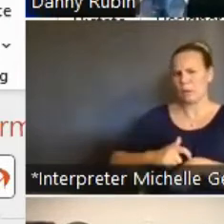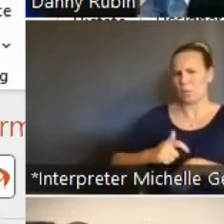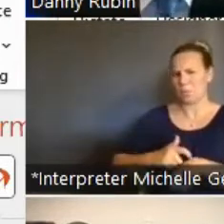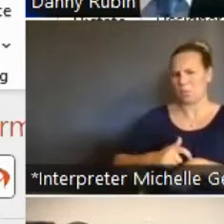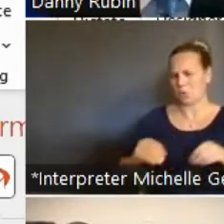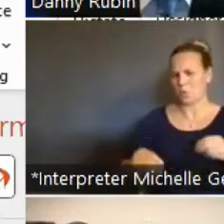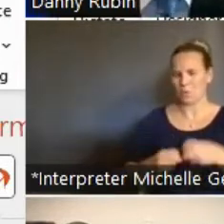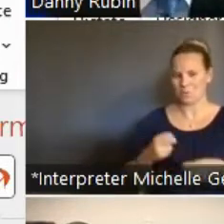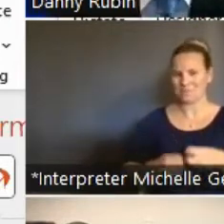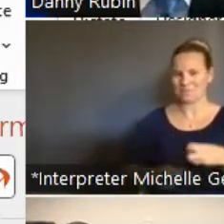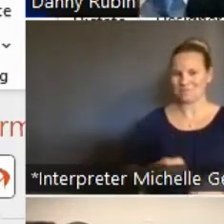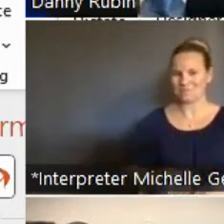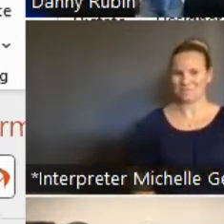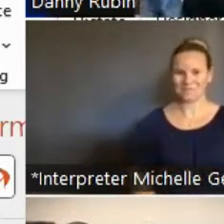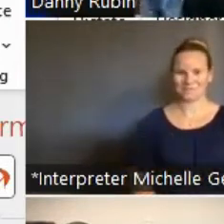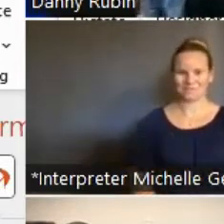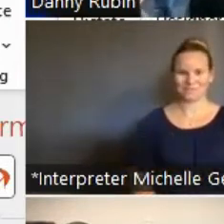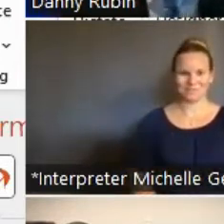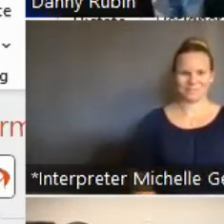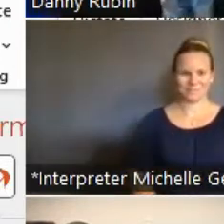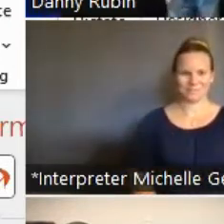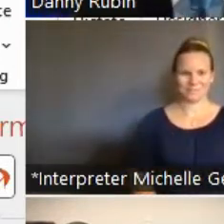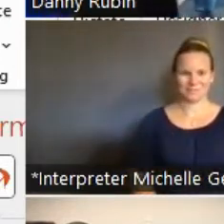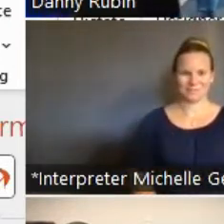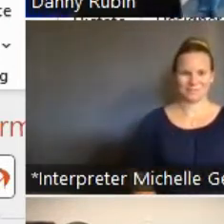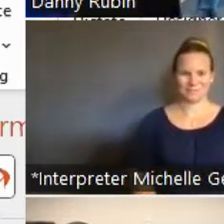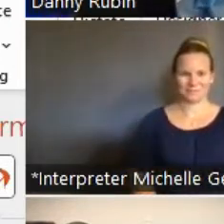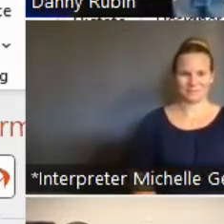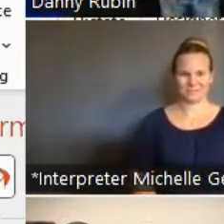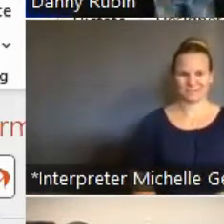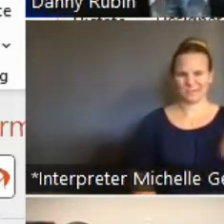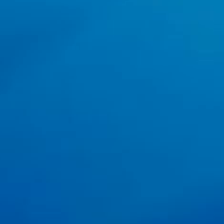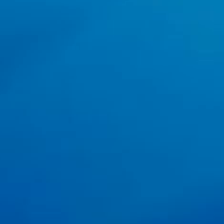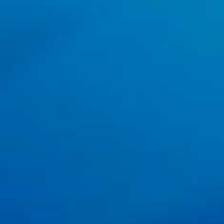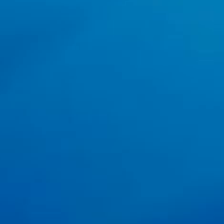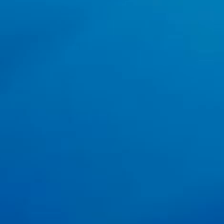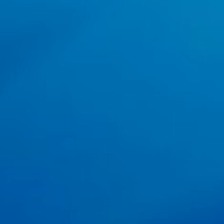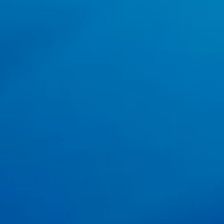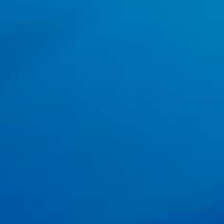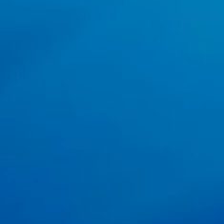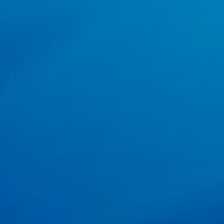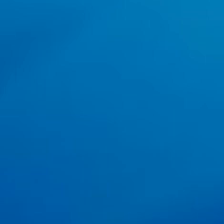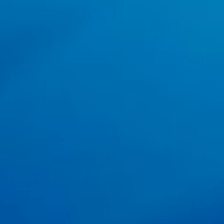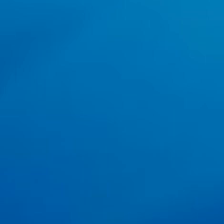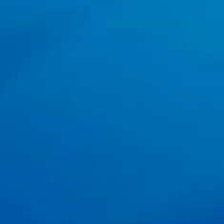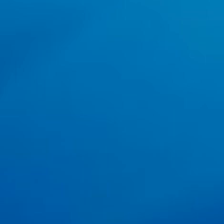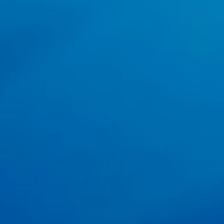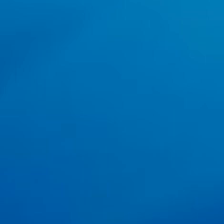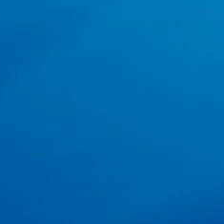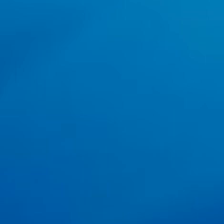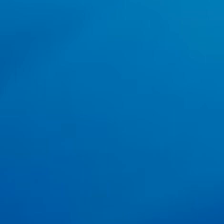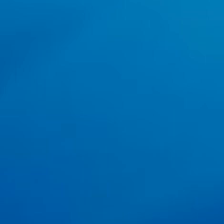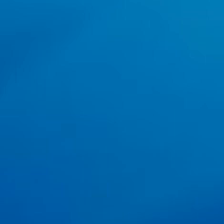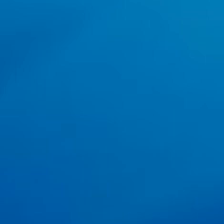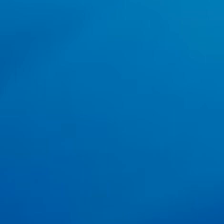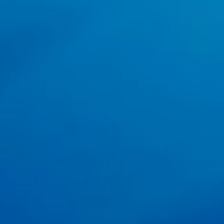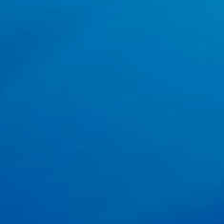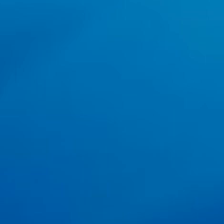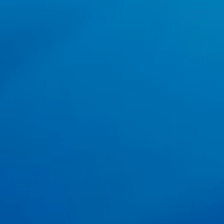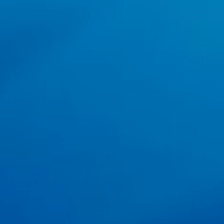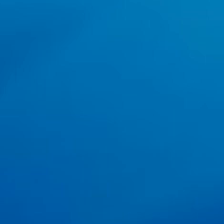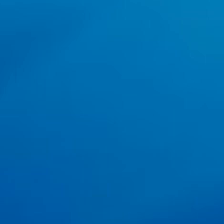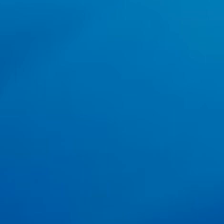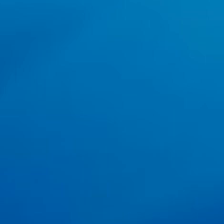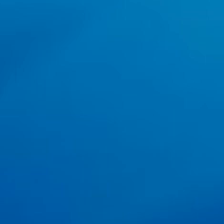problem at all. All right, so those are the housekeeping notes. Again, make sure if you're putting the word interested, you also put your email address so we